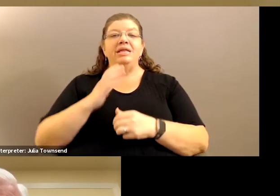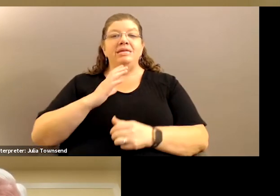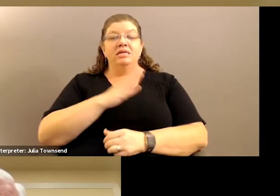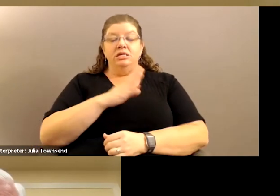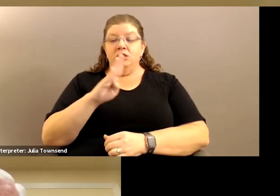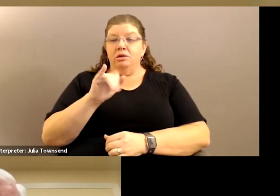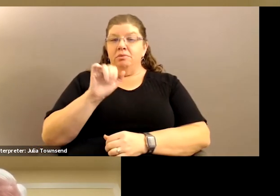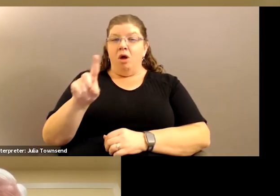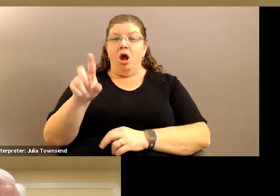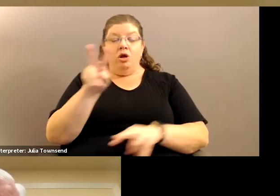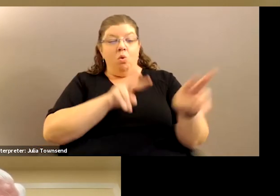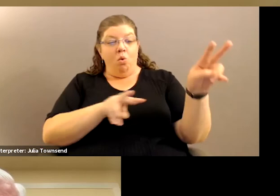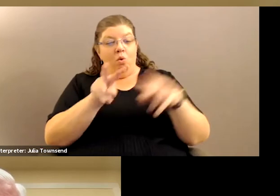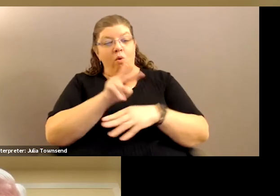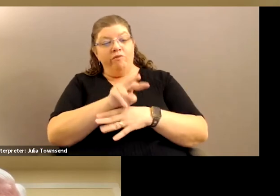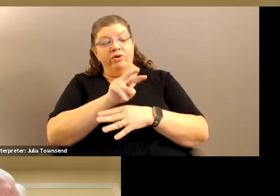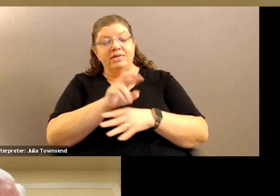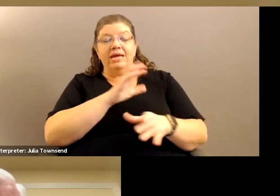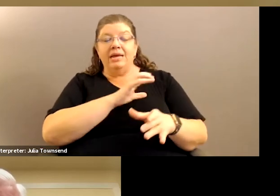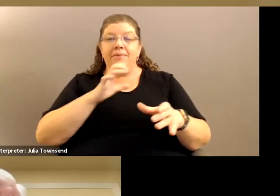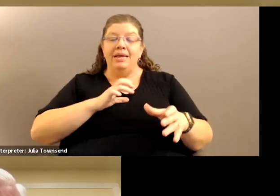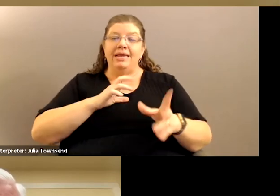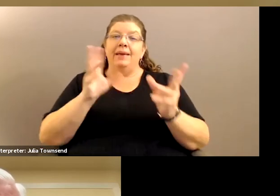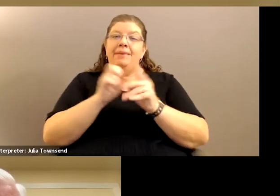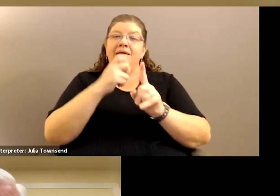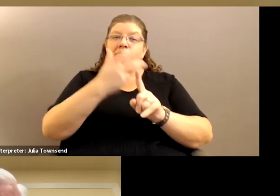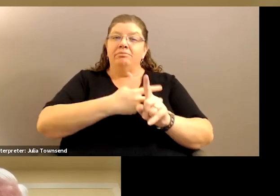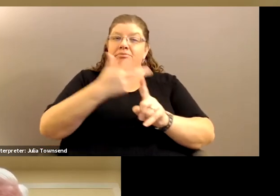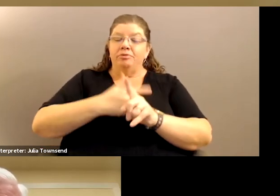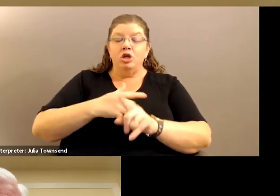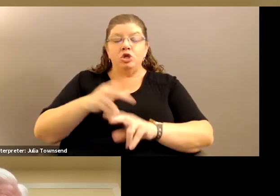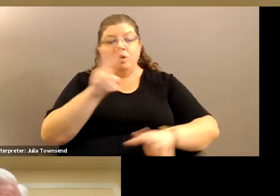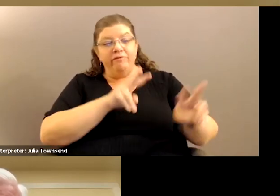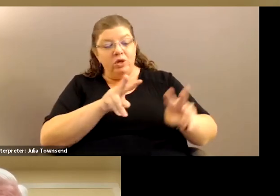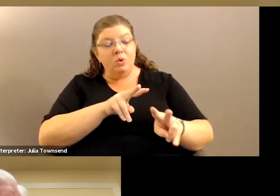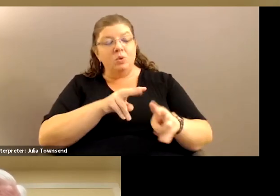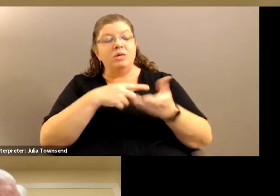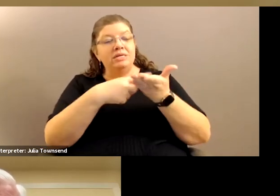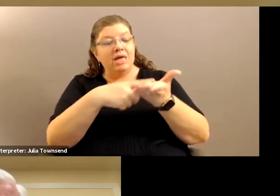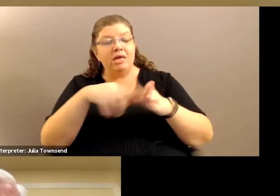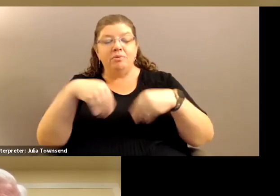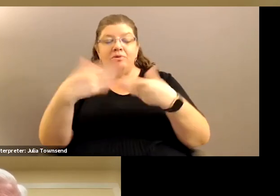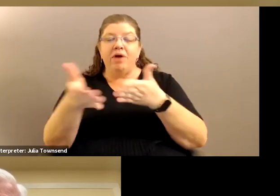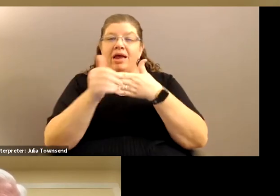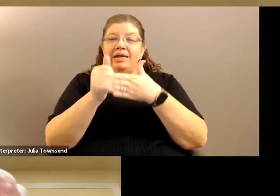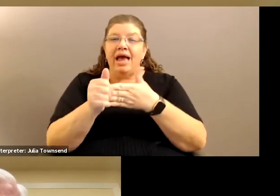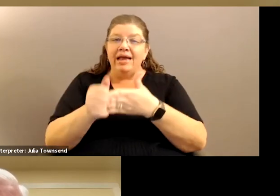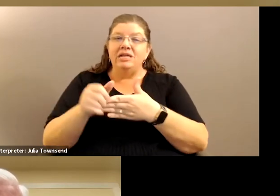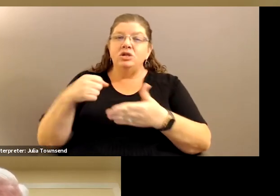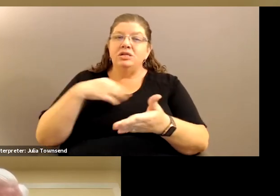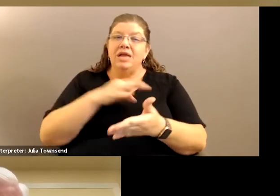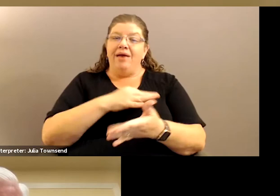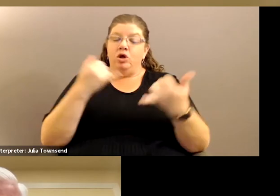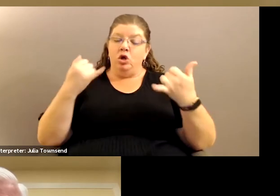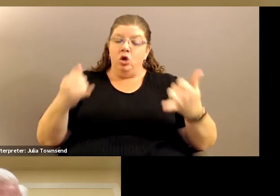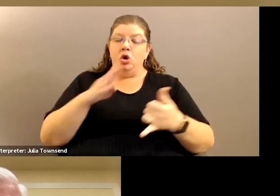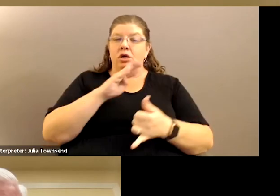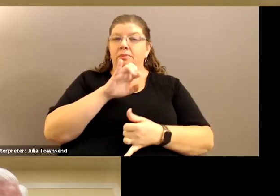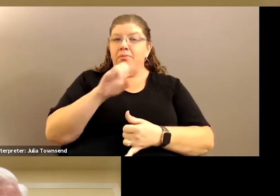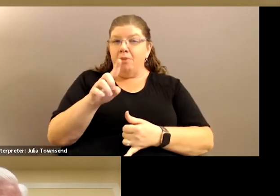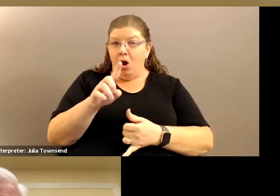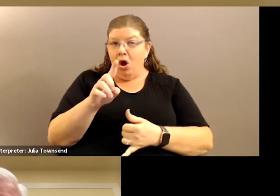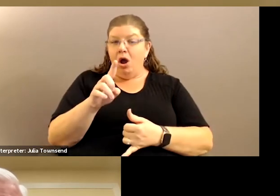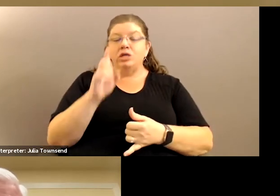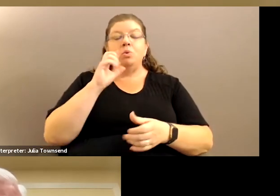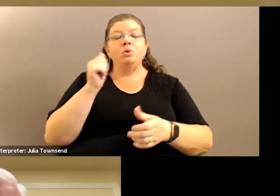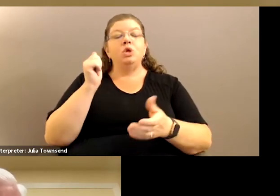oversight committee meets quarterly to review discuss and provide guidance to staff related to current bond measures approved by the